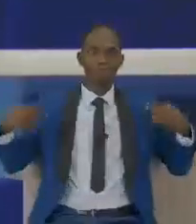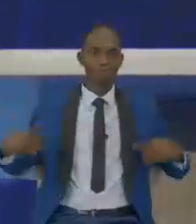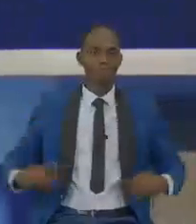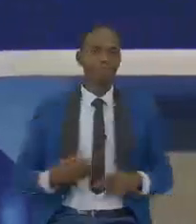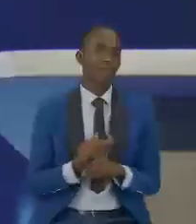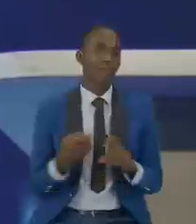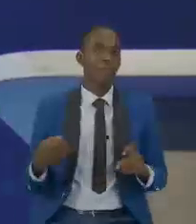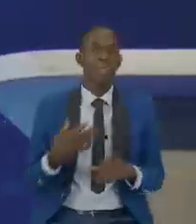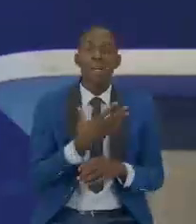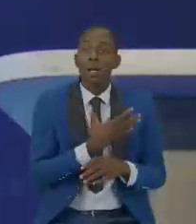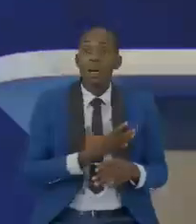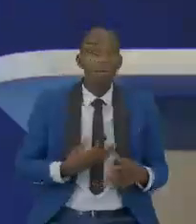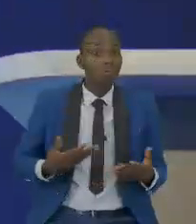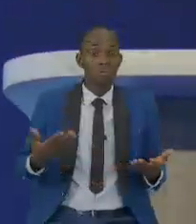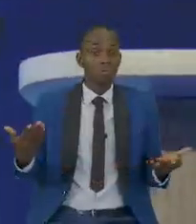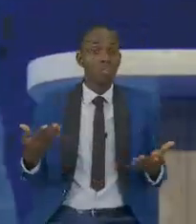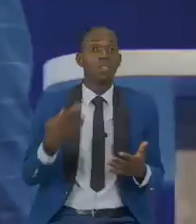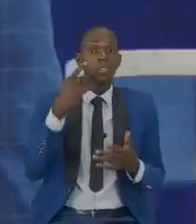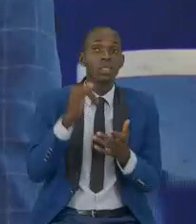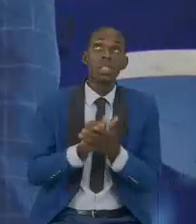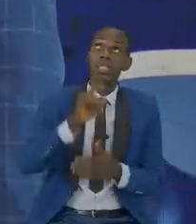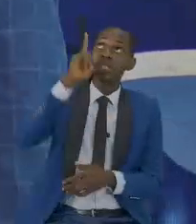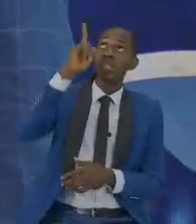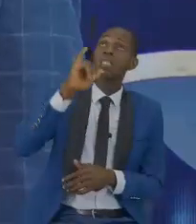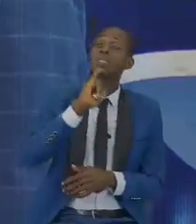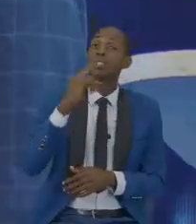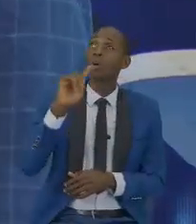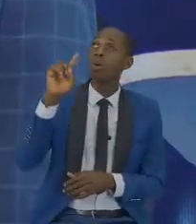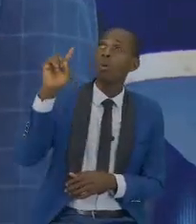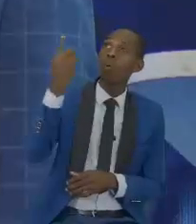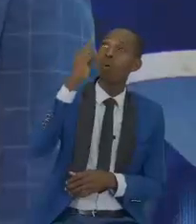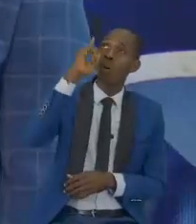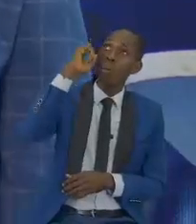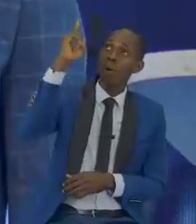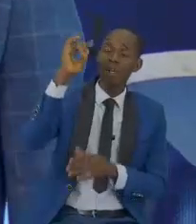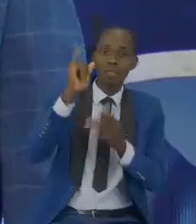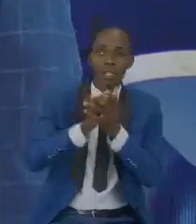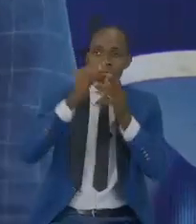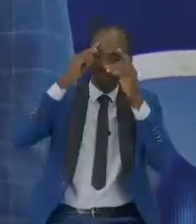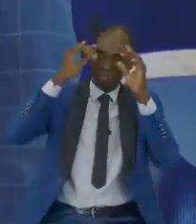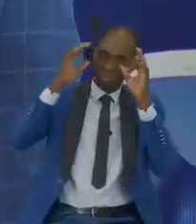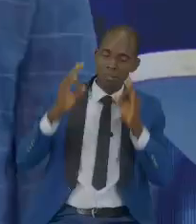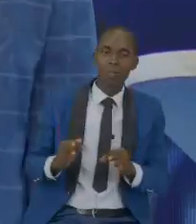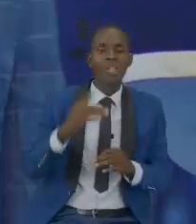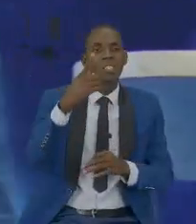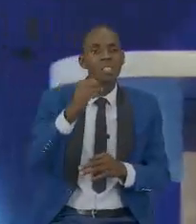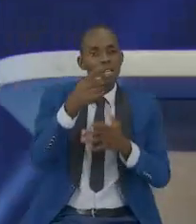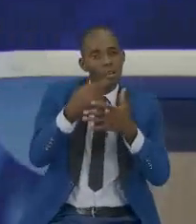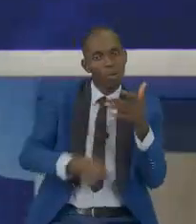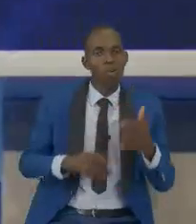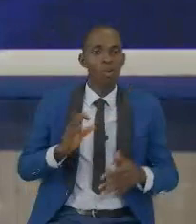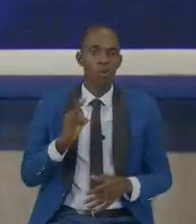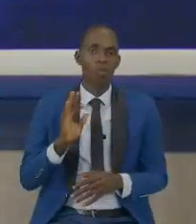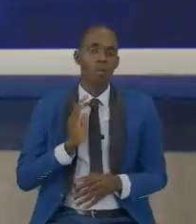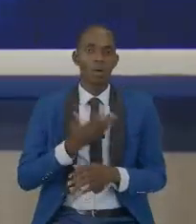we listen to him, because he is the only one that determines the price of our redemption, the